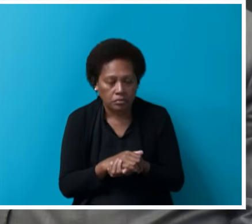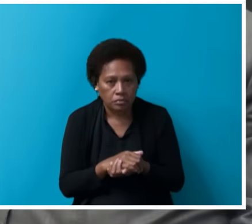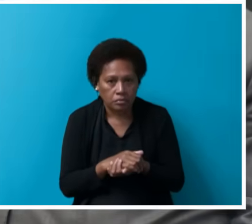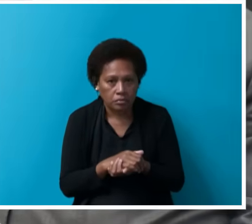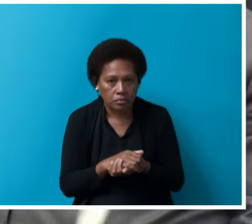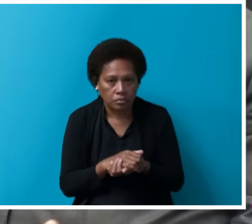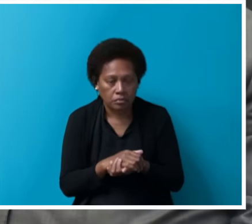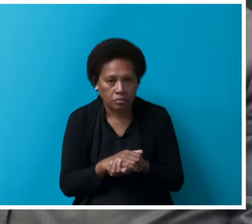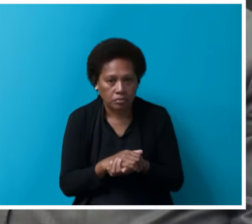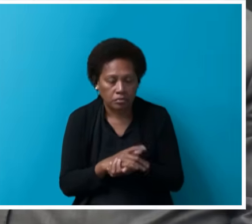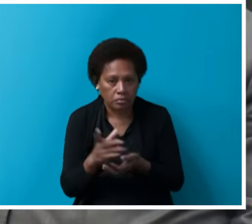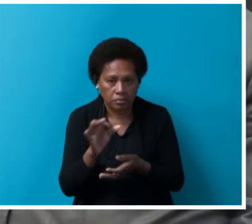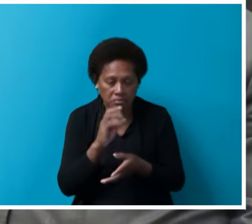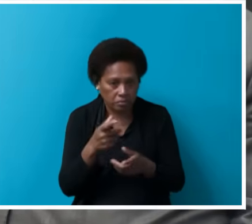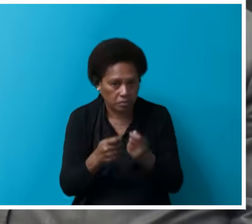milk and honey on the other side.